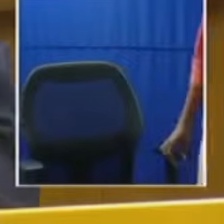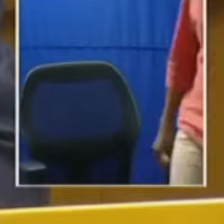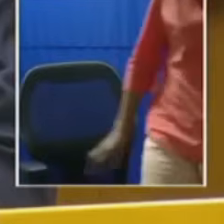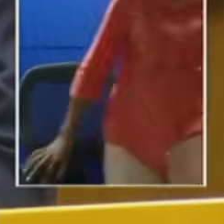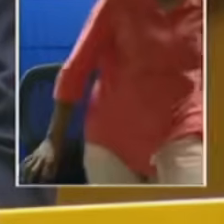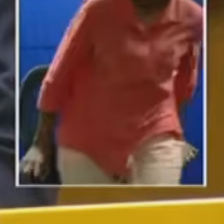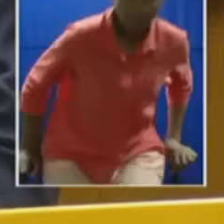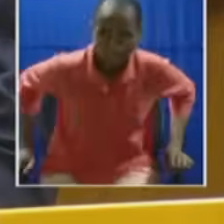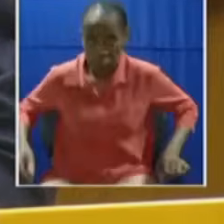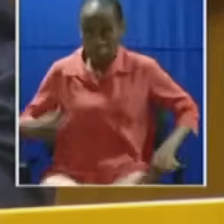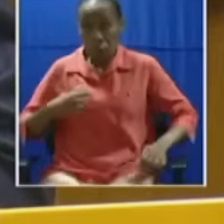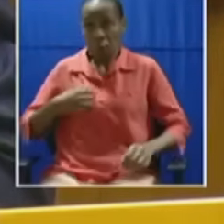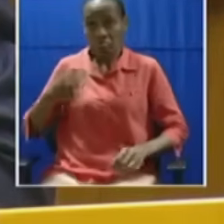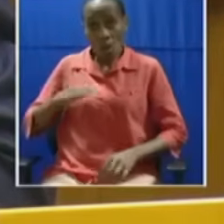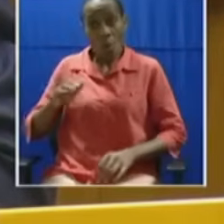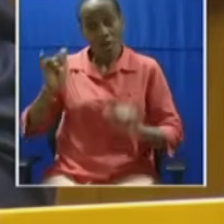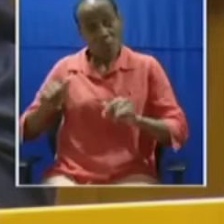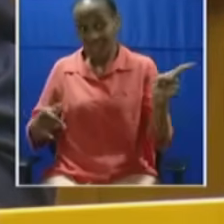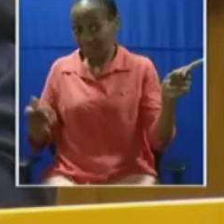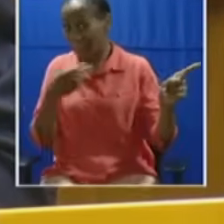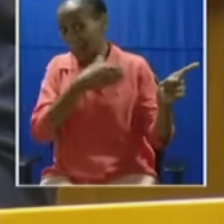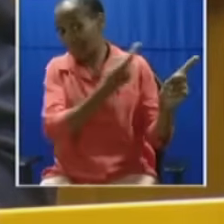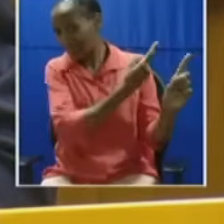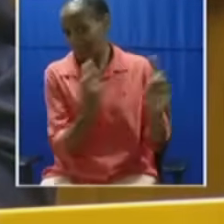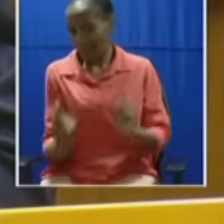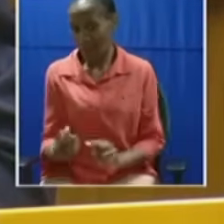I wait for the President? No.